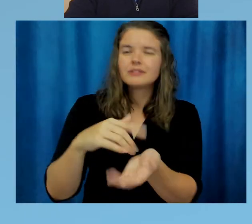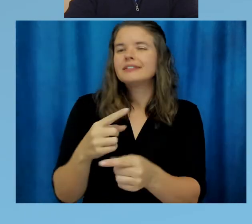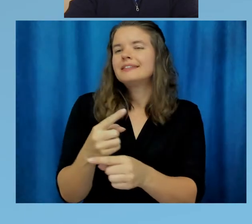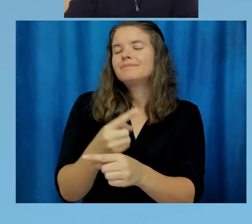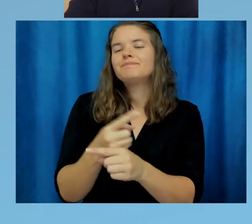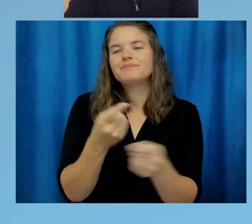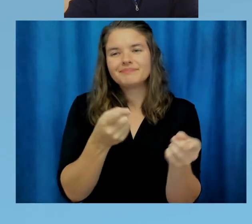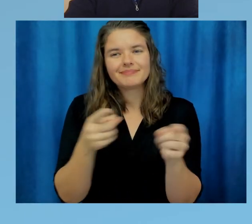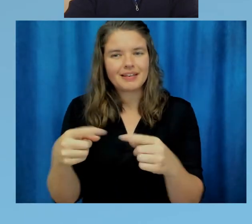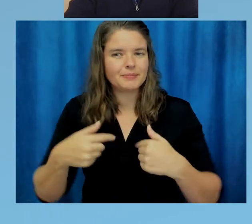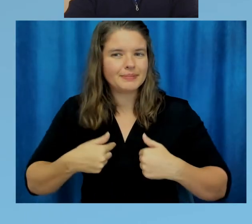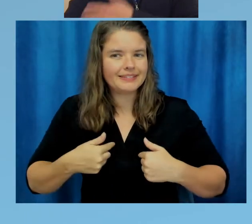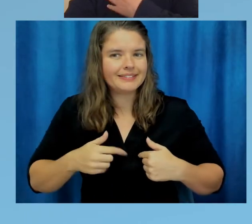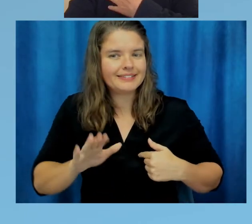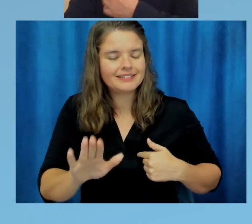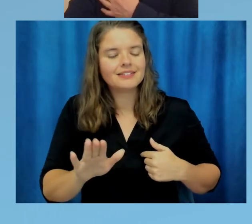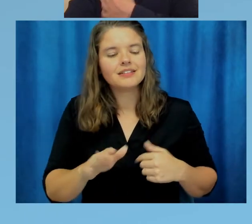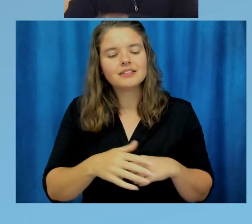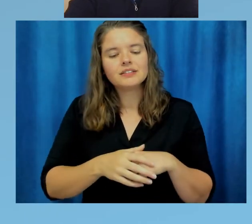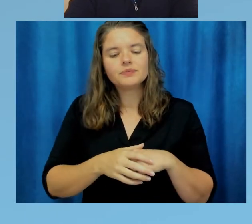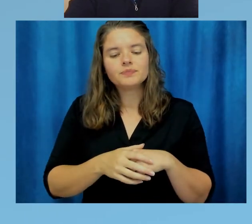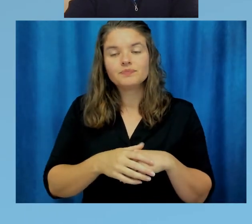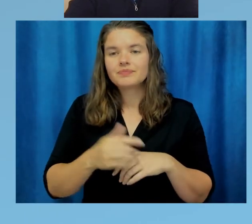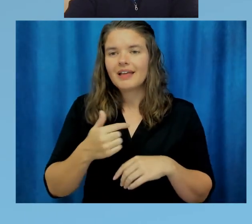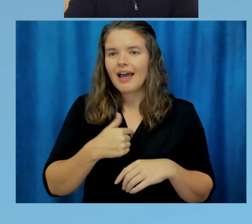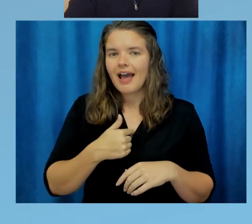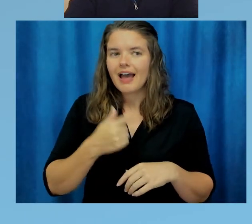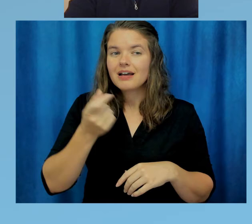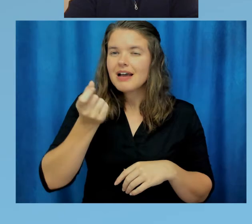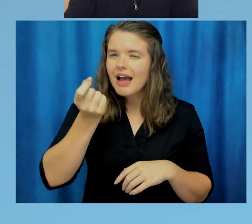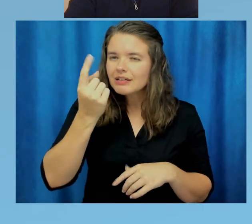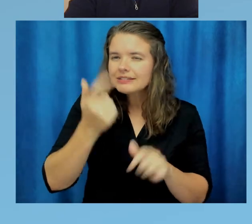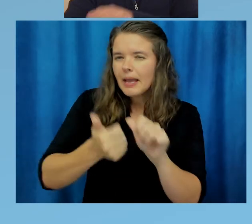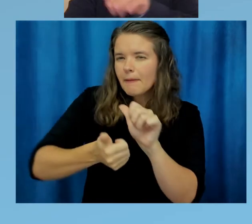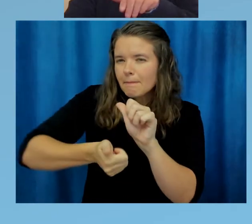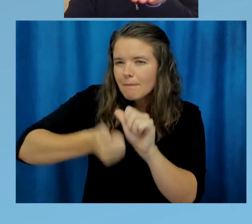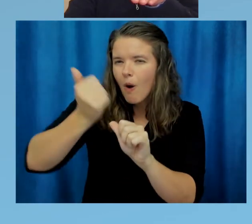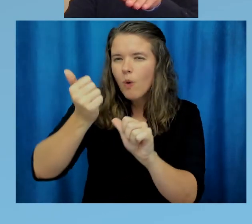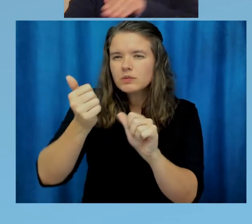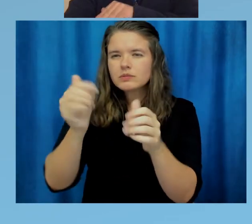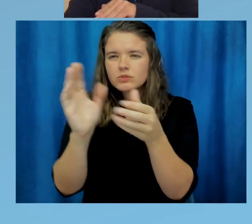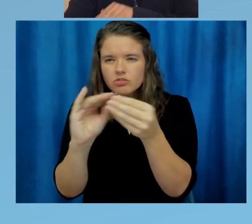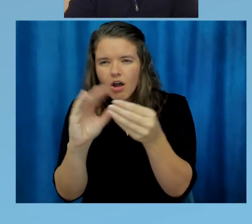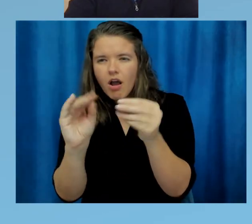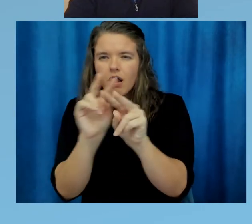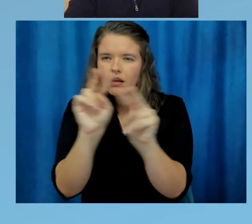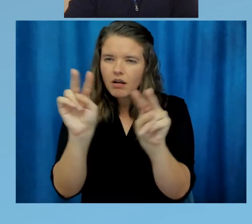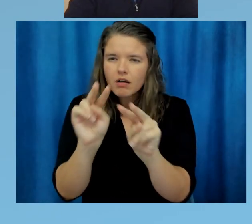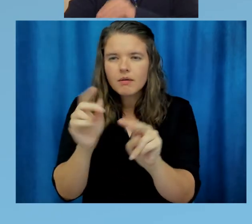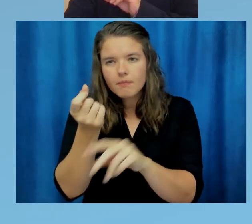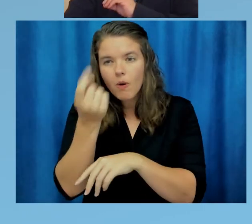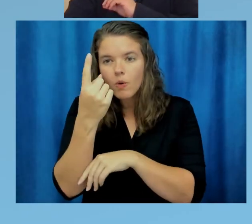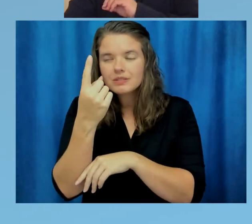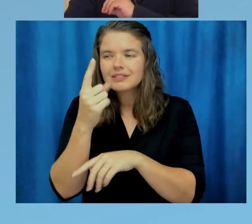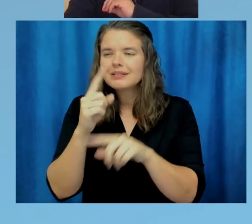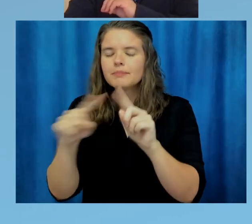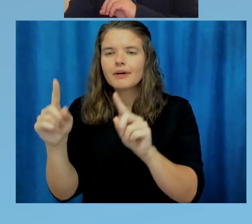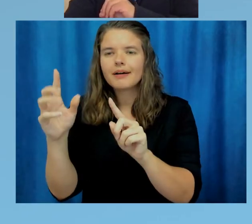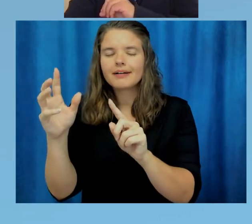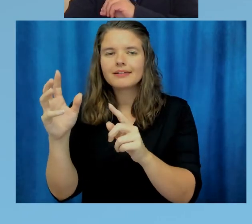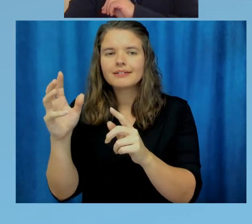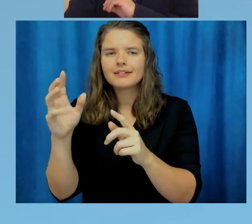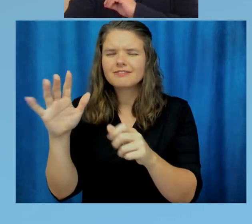doctors, usually what happens to me personally is I may understand most of what they're saying, but I might